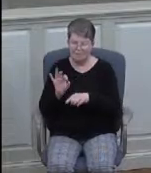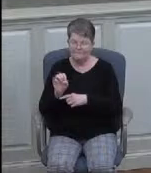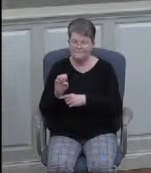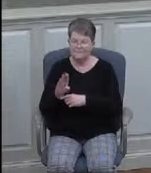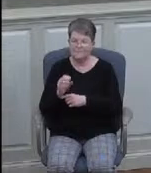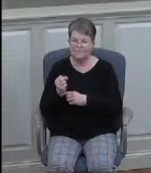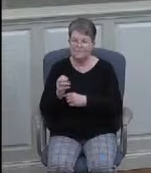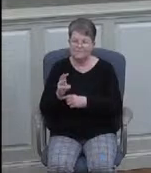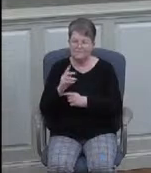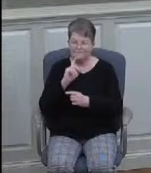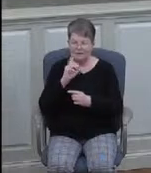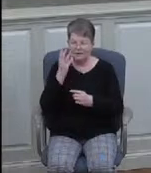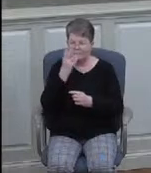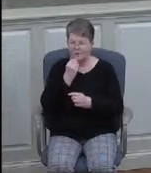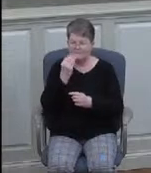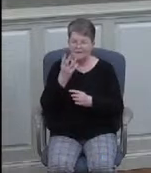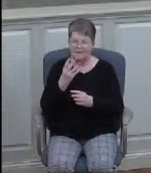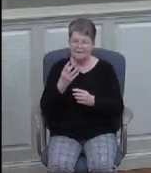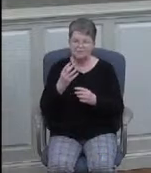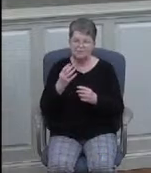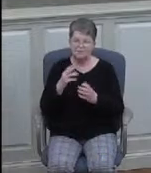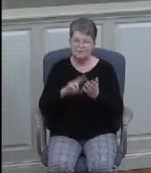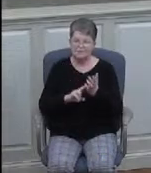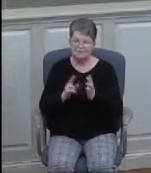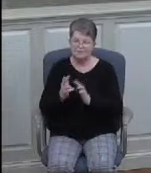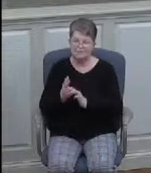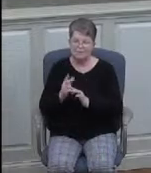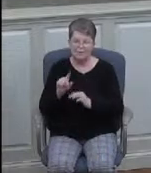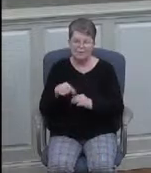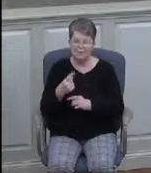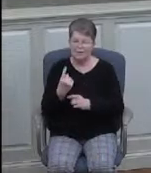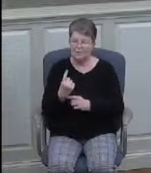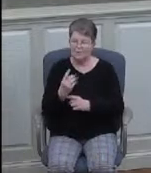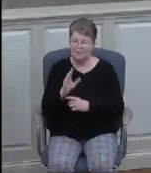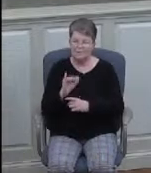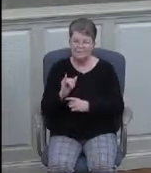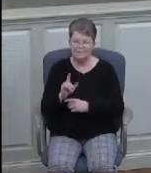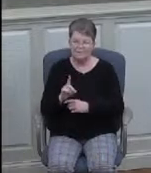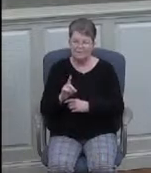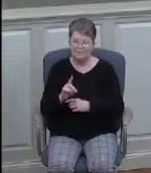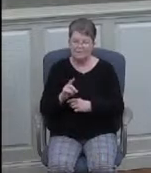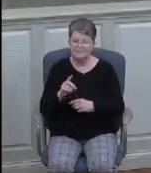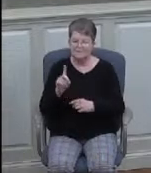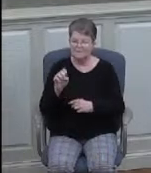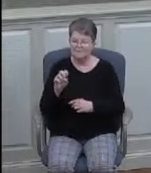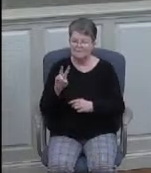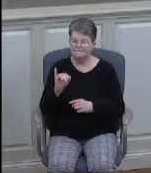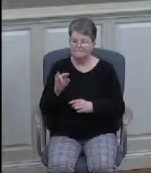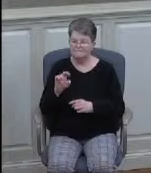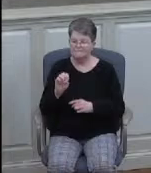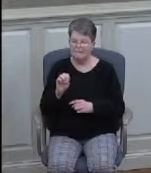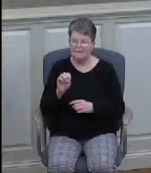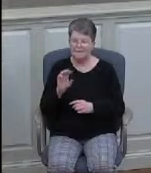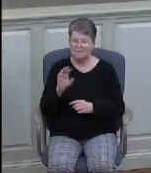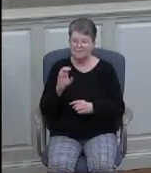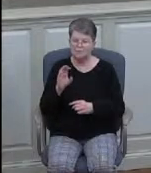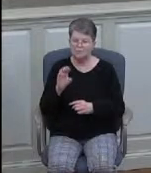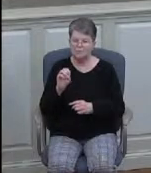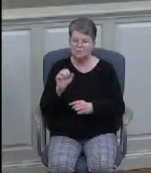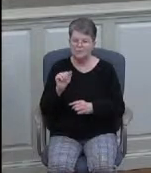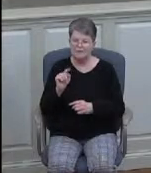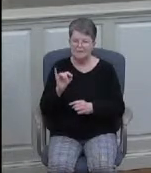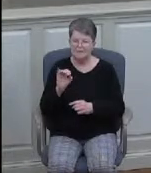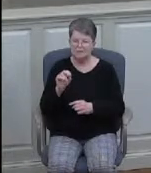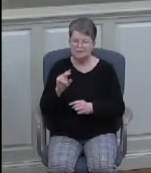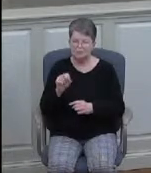for the beautification contract. We received only one bid on this as well from Divine Creations, who's been our vendor for several years for this contract, and